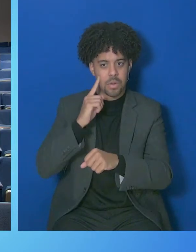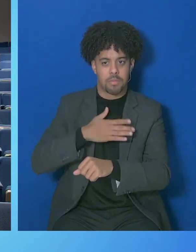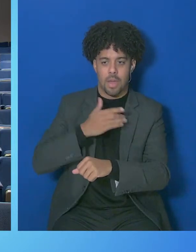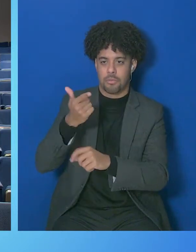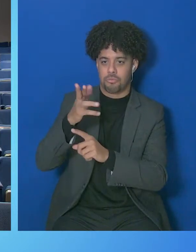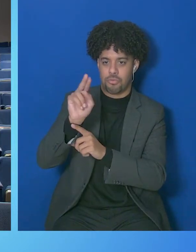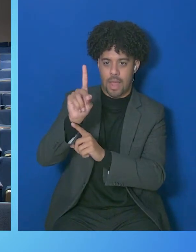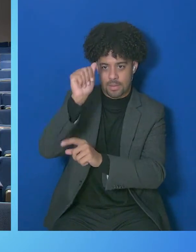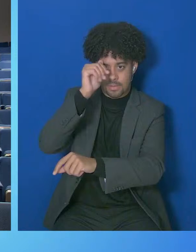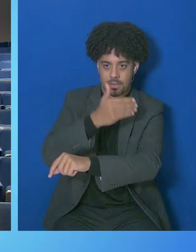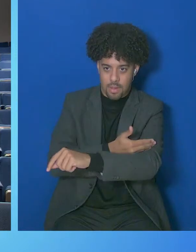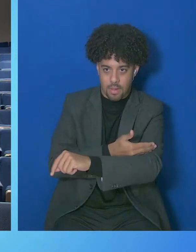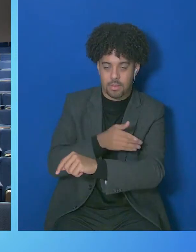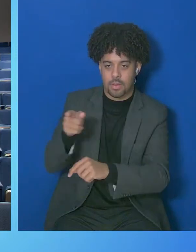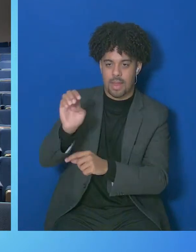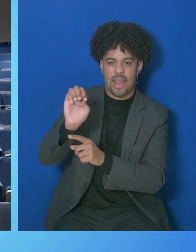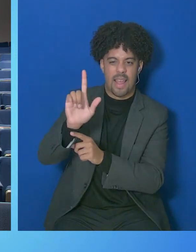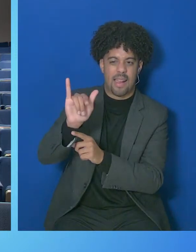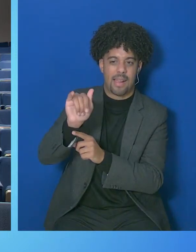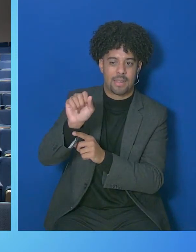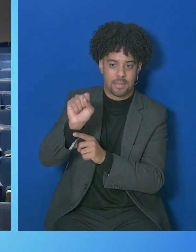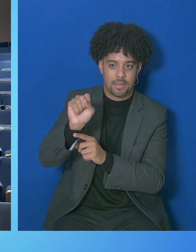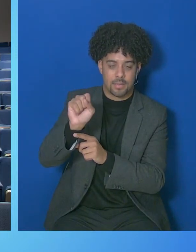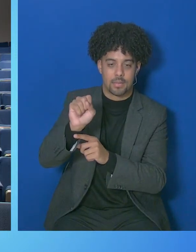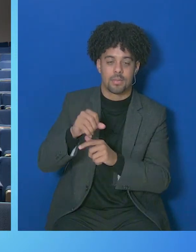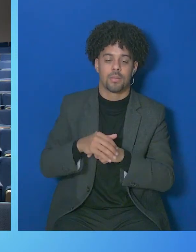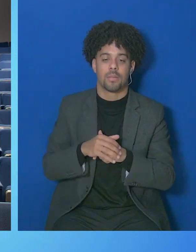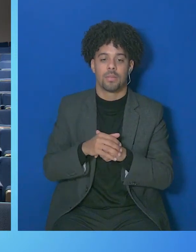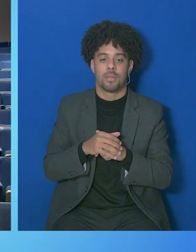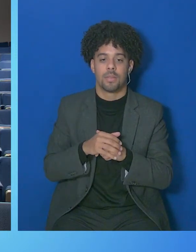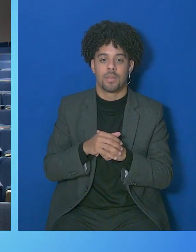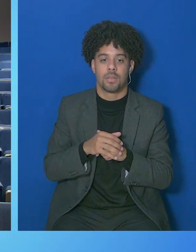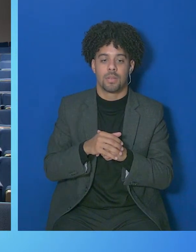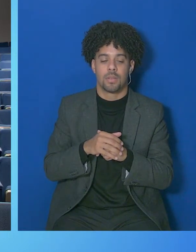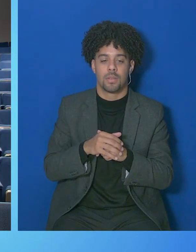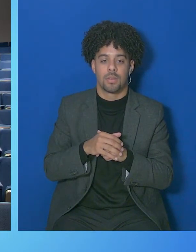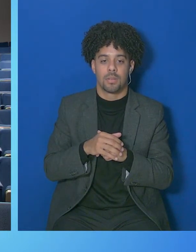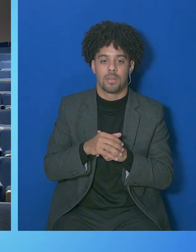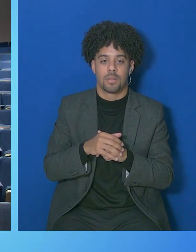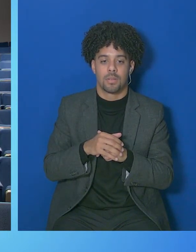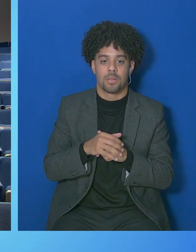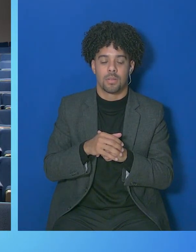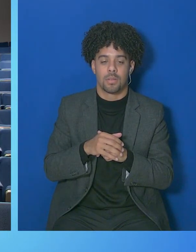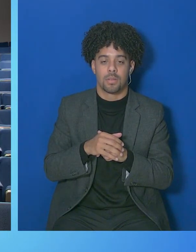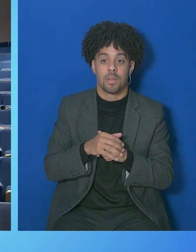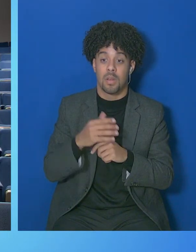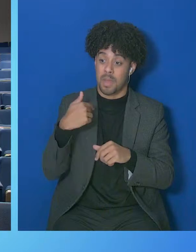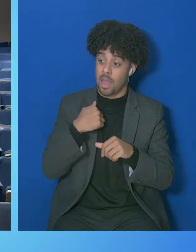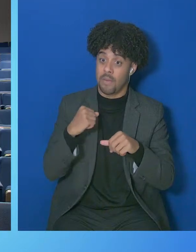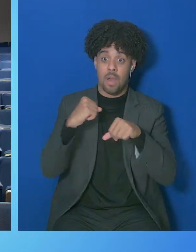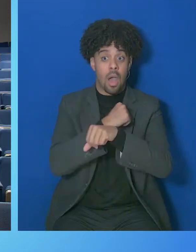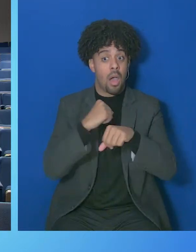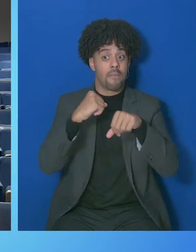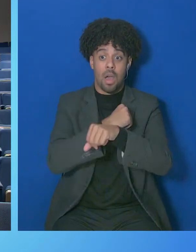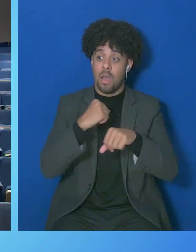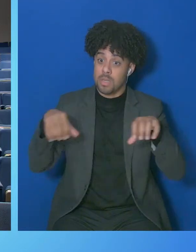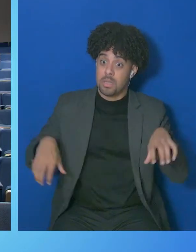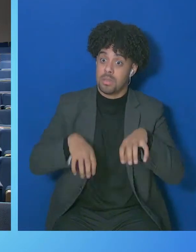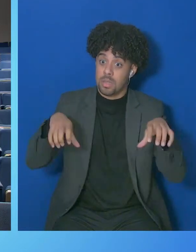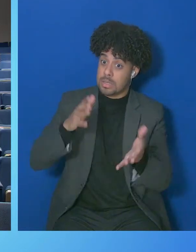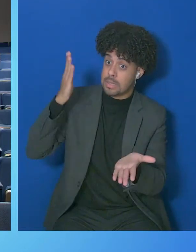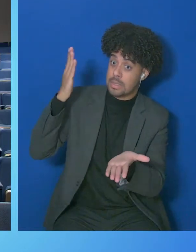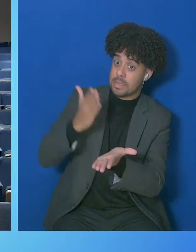Lovato, and I will not accept to give up fighting for him because ASDB